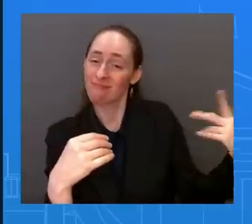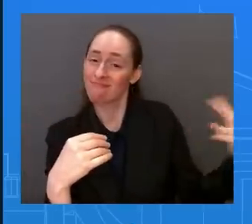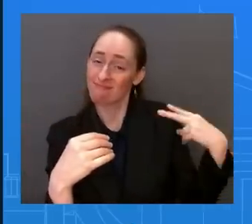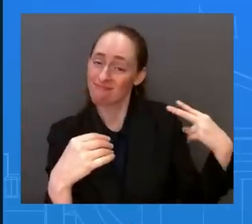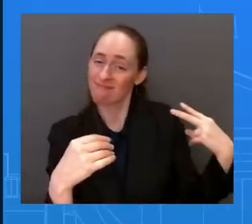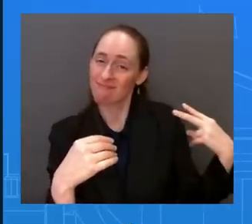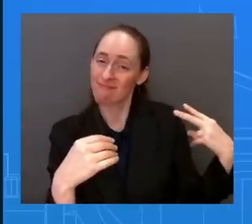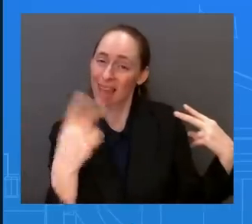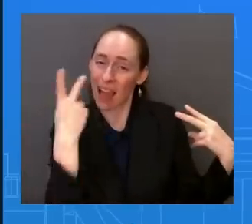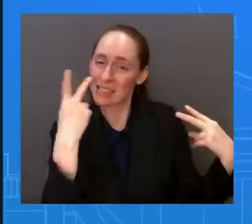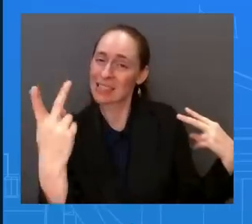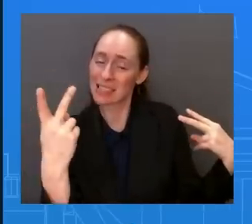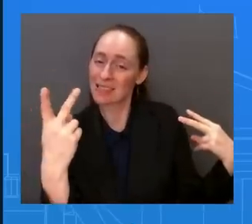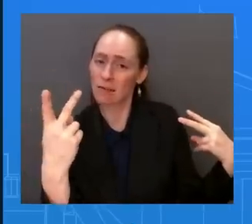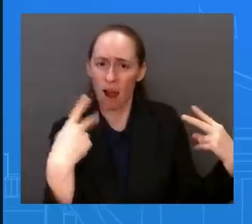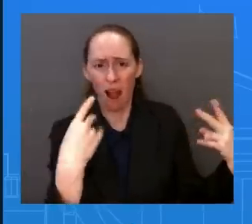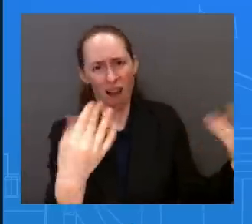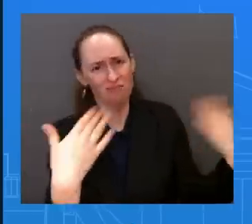That's certainly something we're open to.